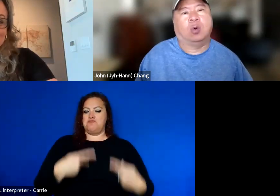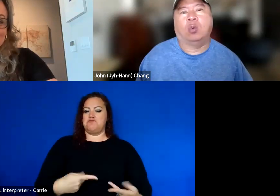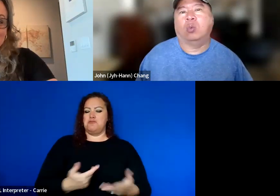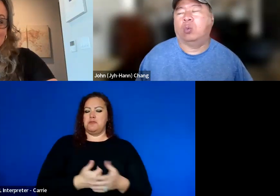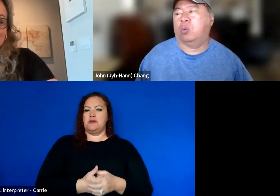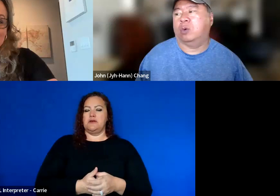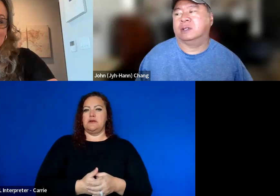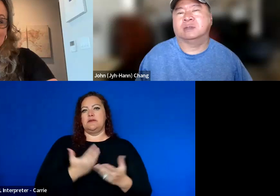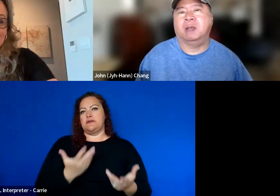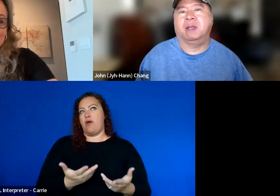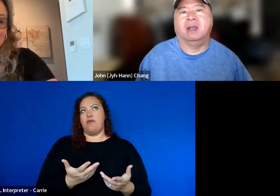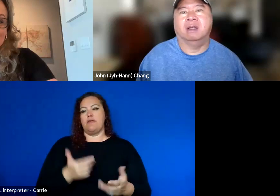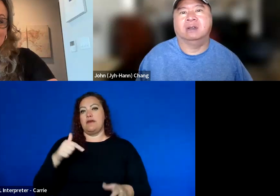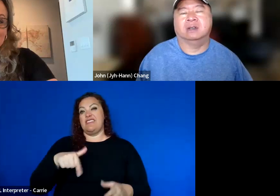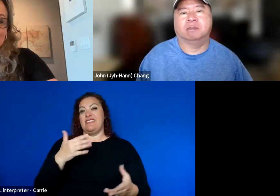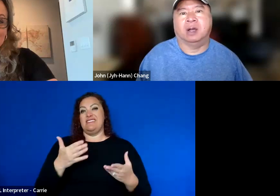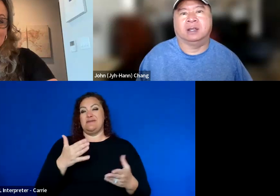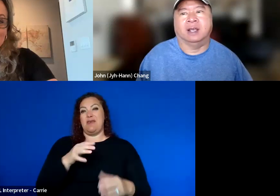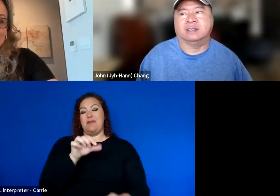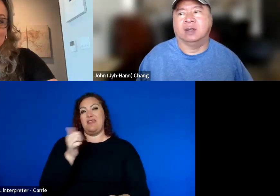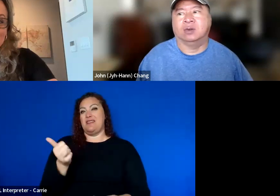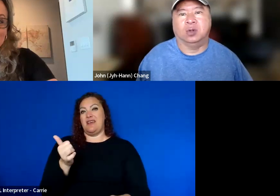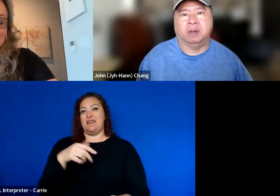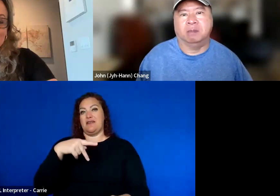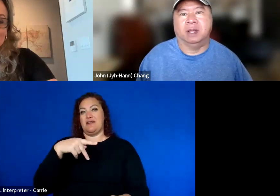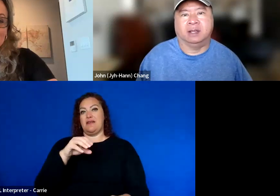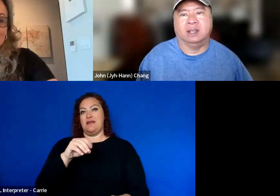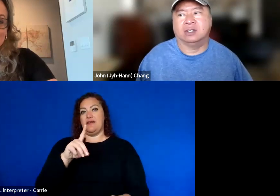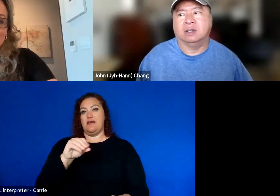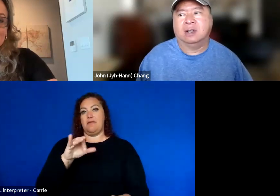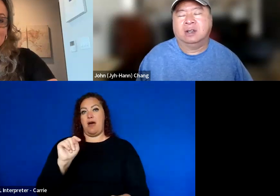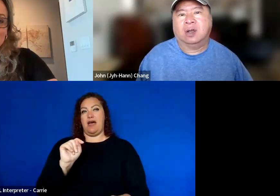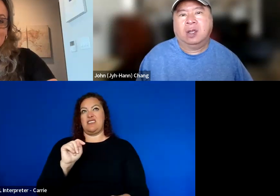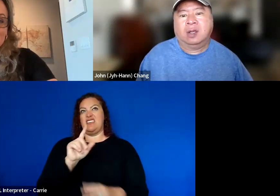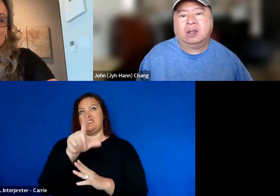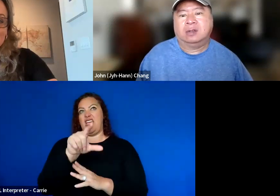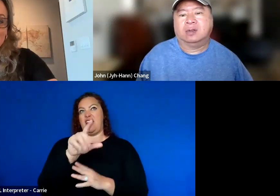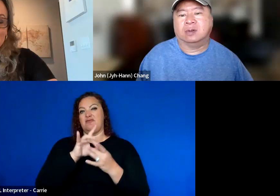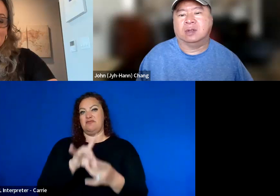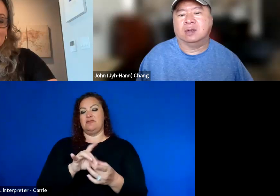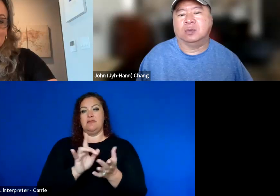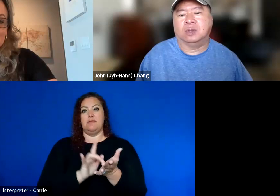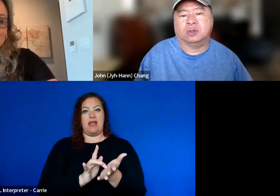so this may be another podcast down the road about medication. Uh,